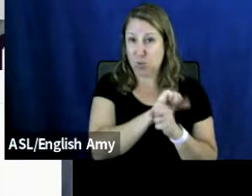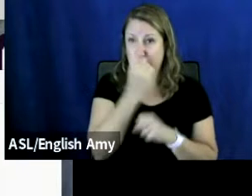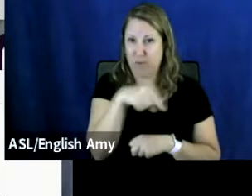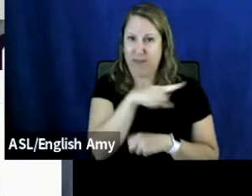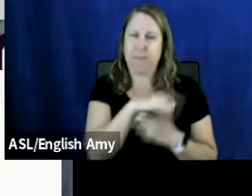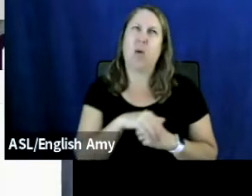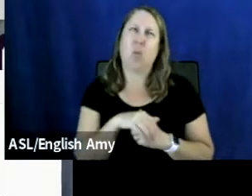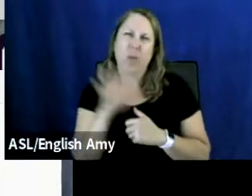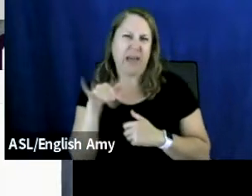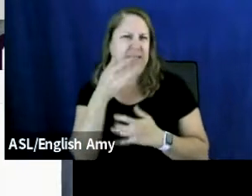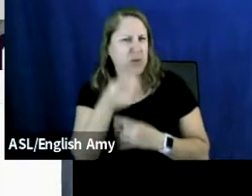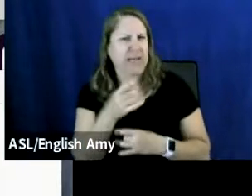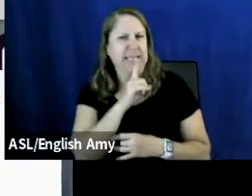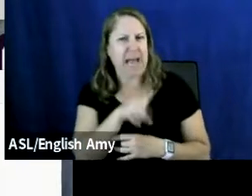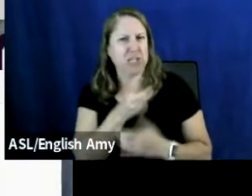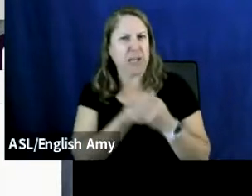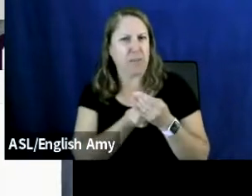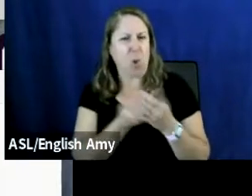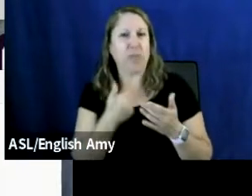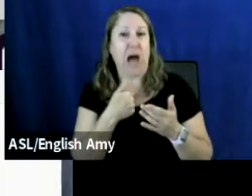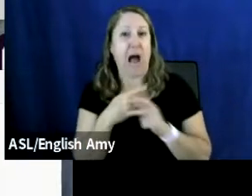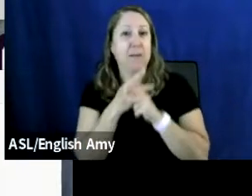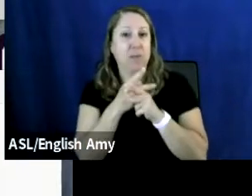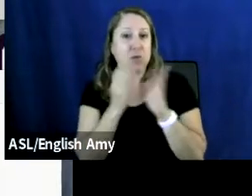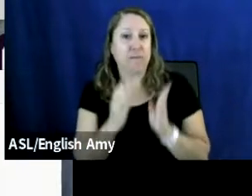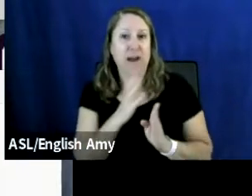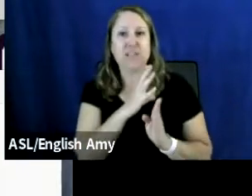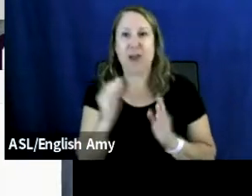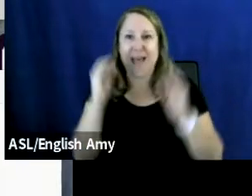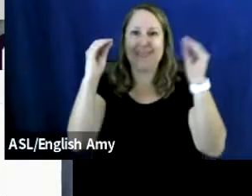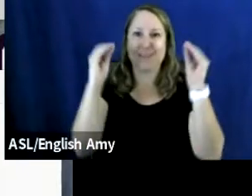blend because I'm both the supervisor and the instructor.